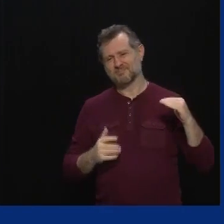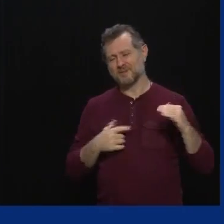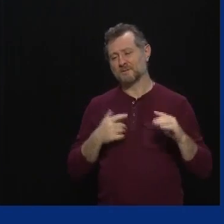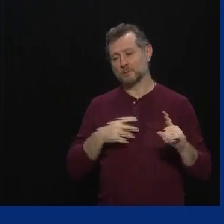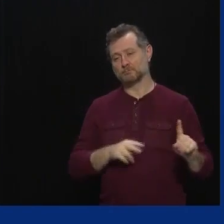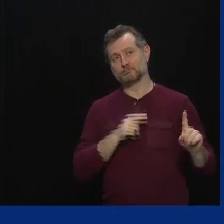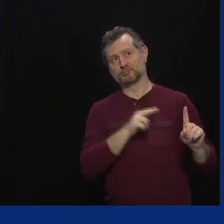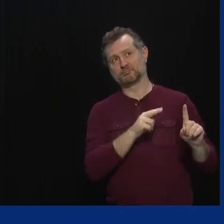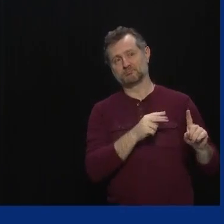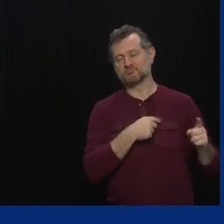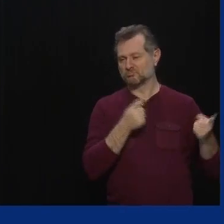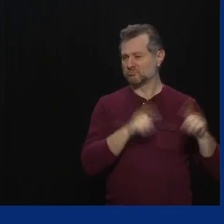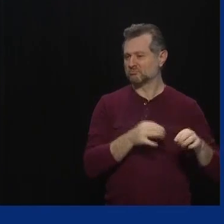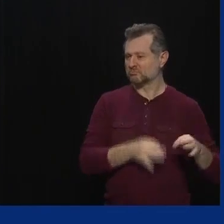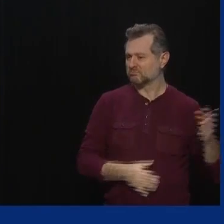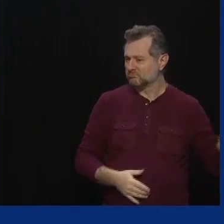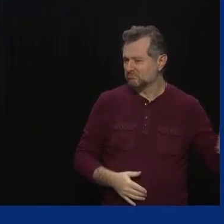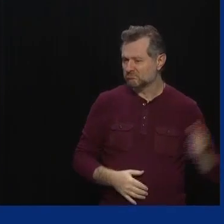Thank you.